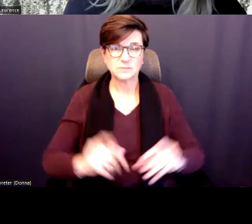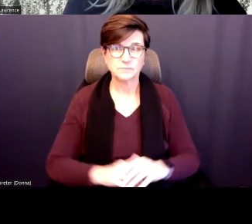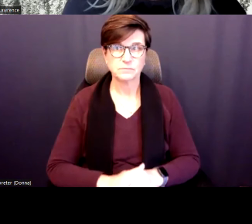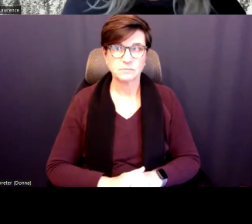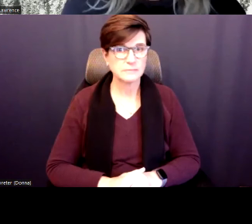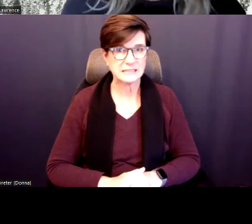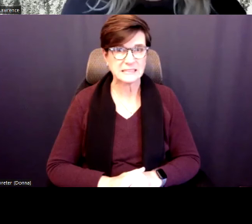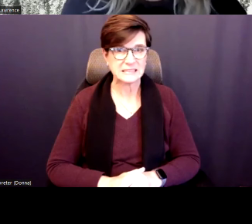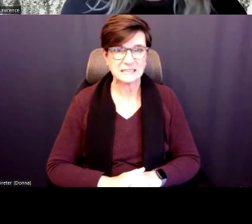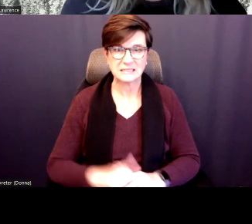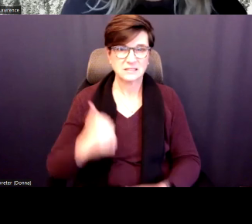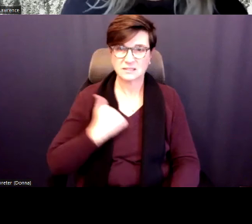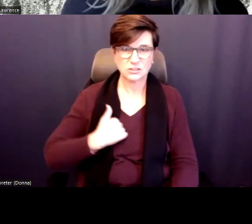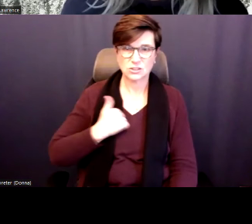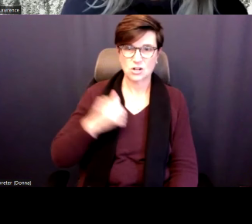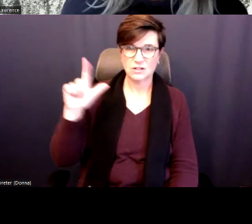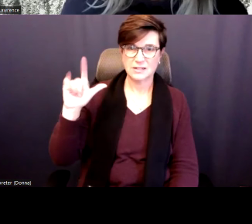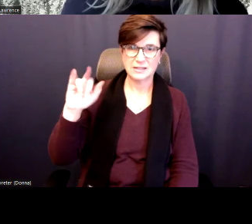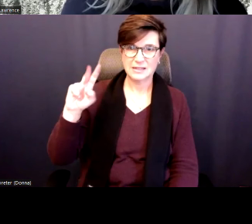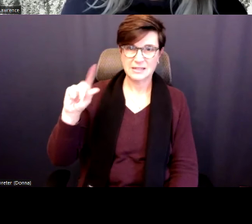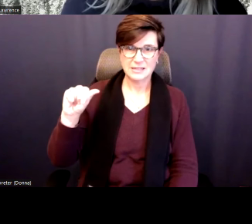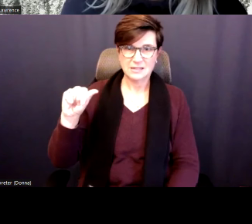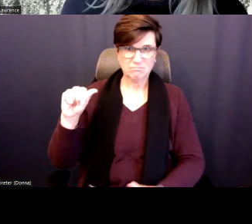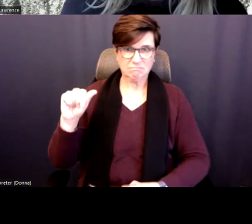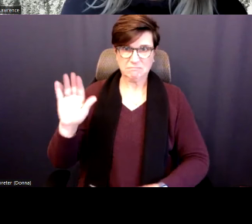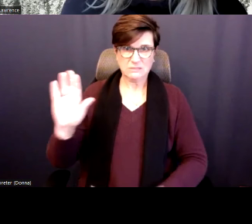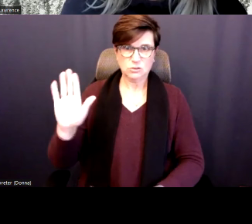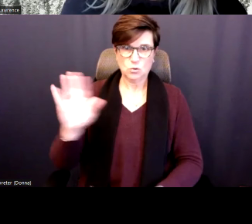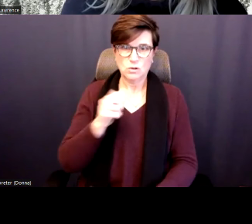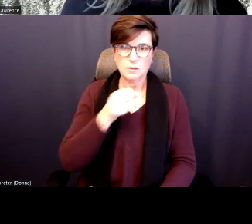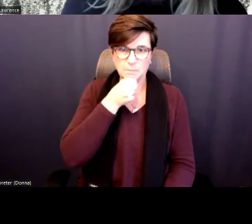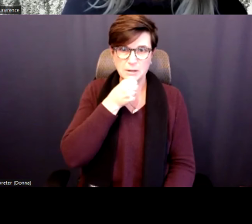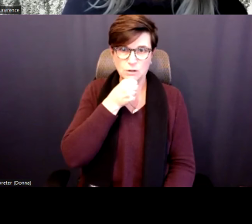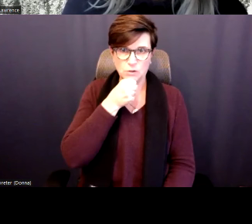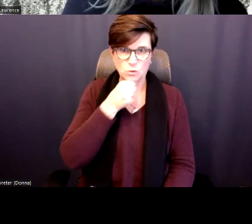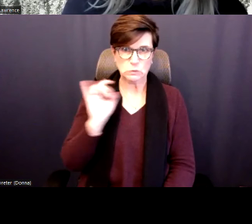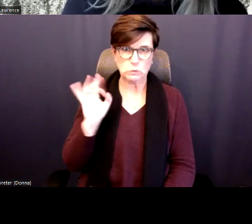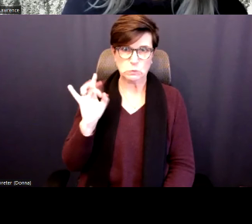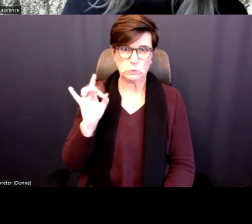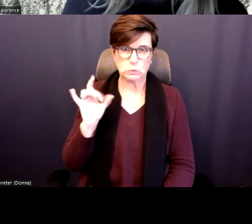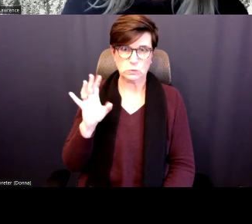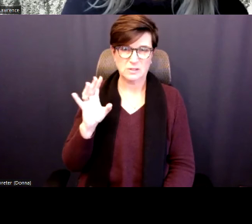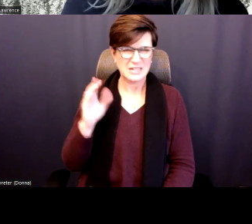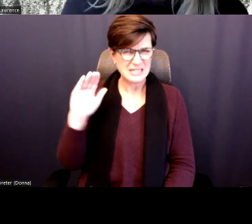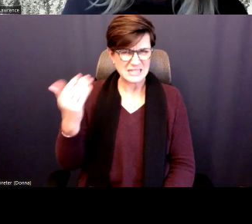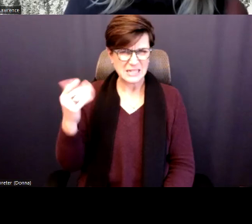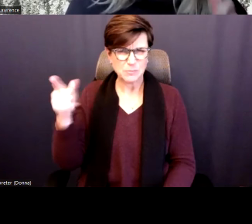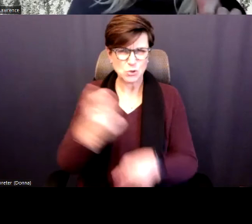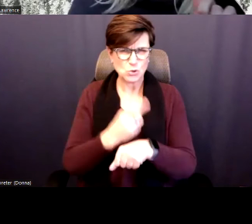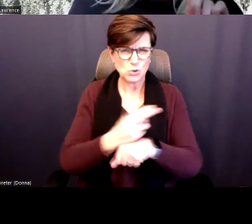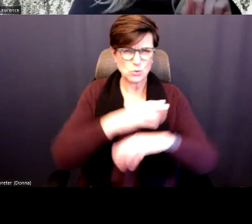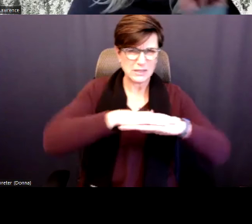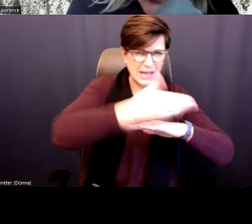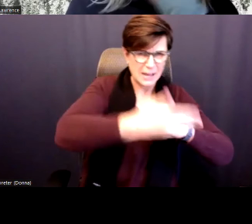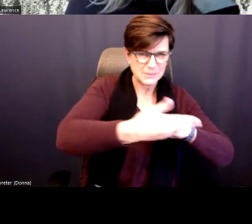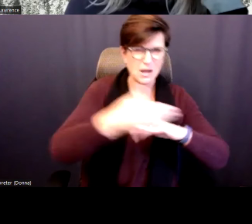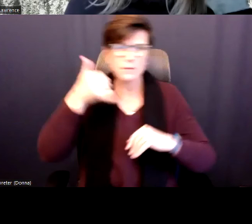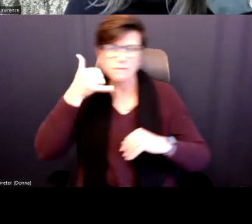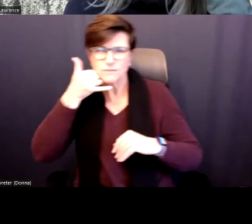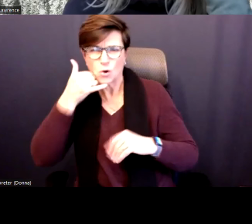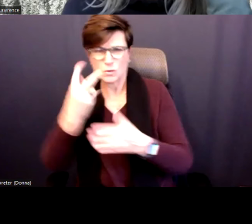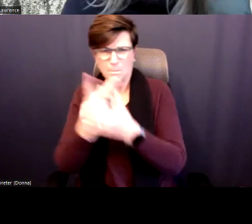Yep. Sorry, Linda, you have some feedback. If you have your phone on and your computer on, if you could turn one of those off.